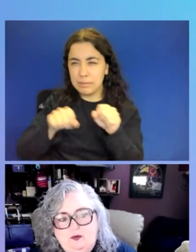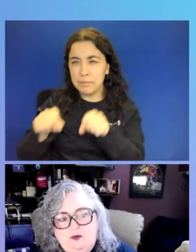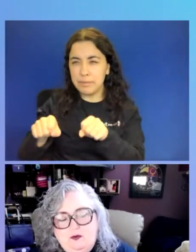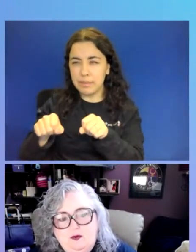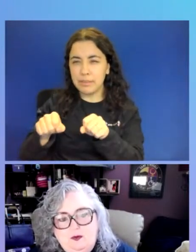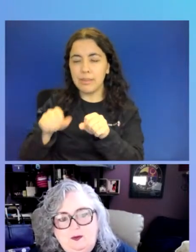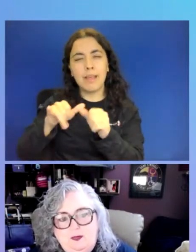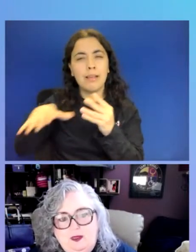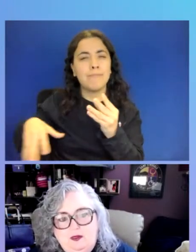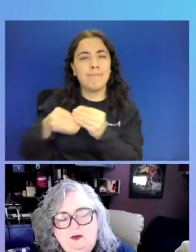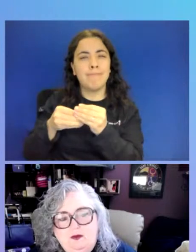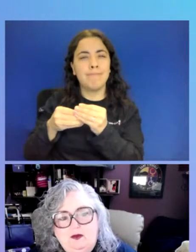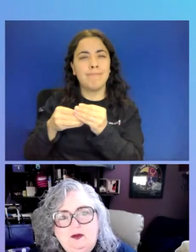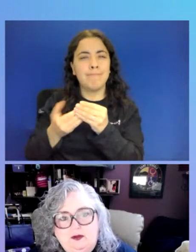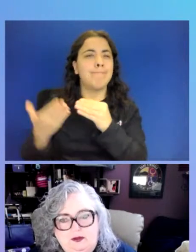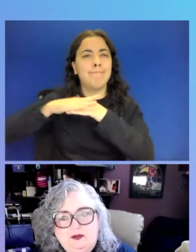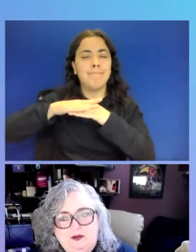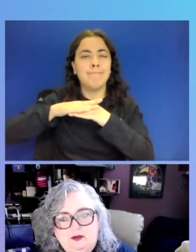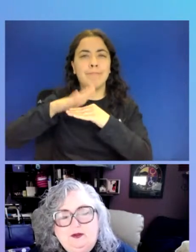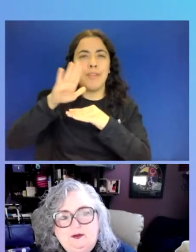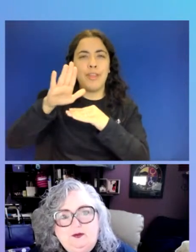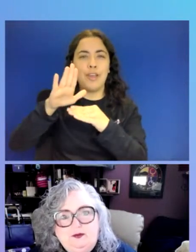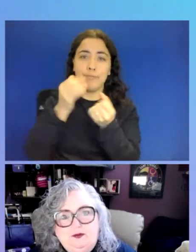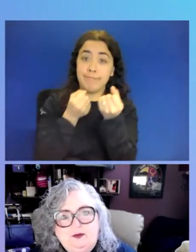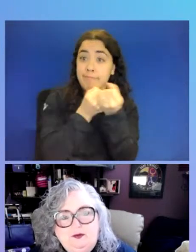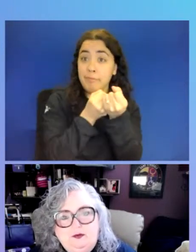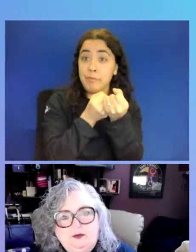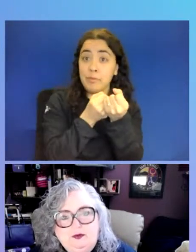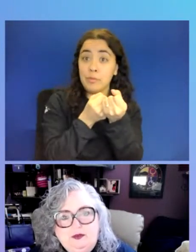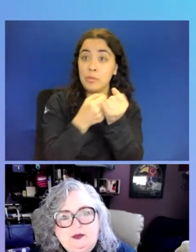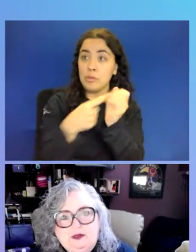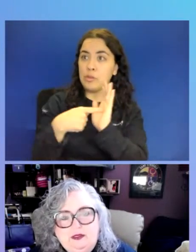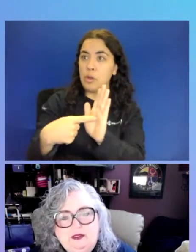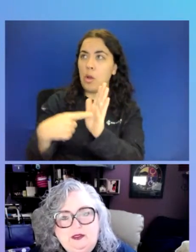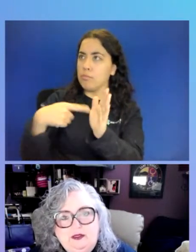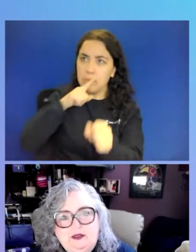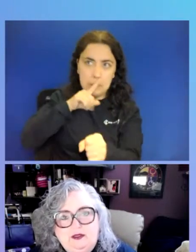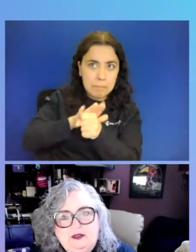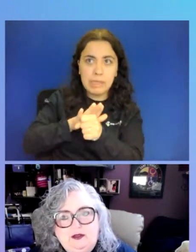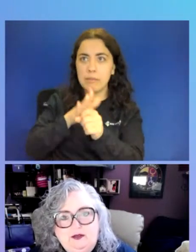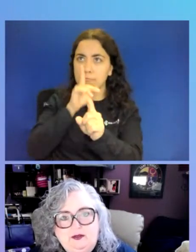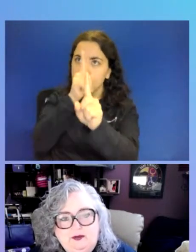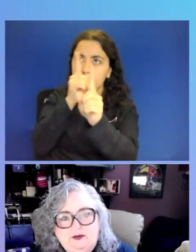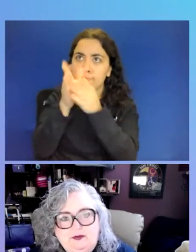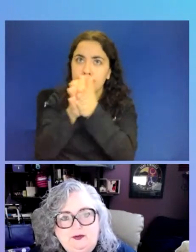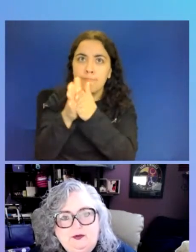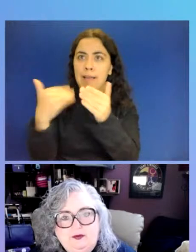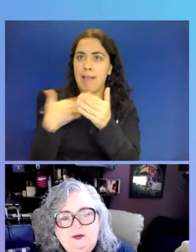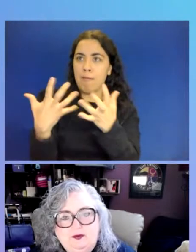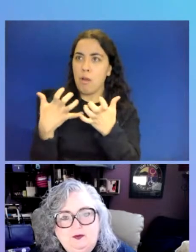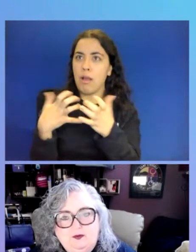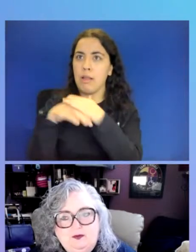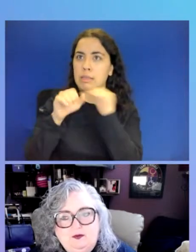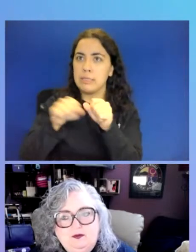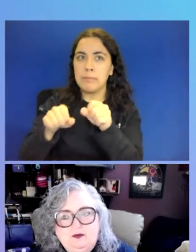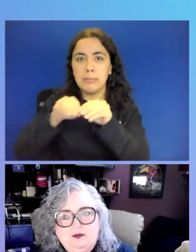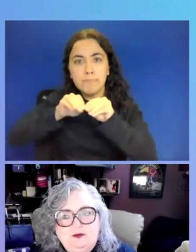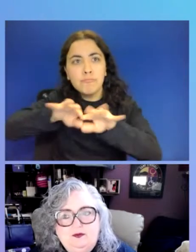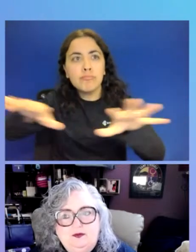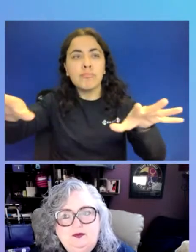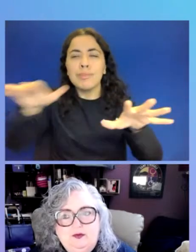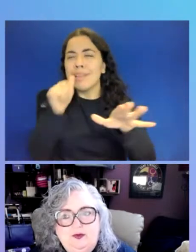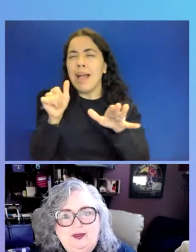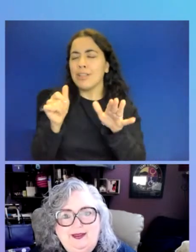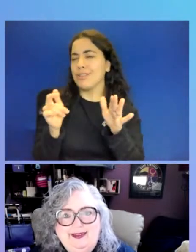an extra point in their favor because it shows that they have the initiative to do it, and not just some